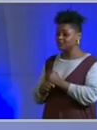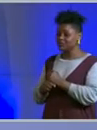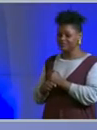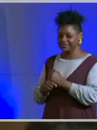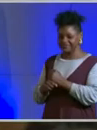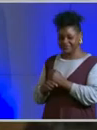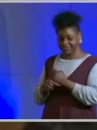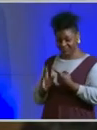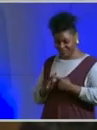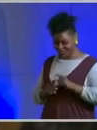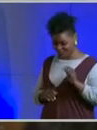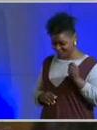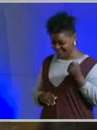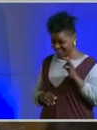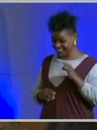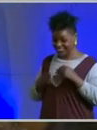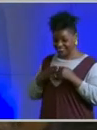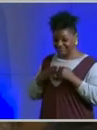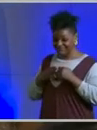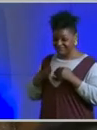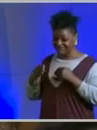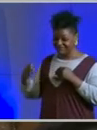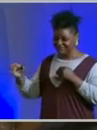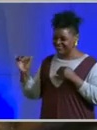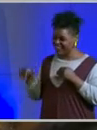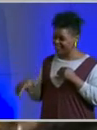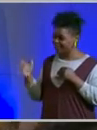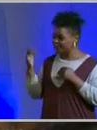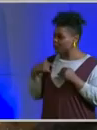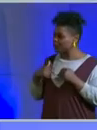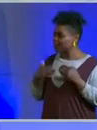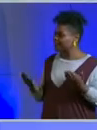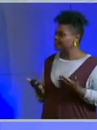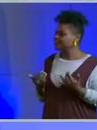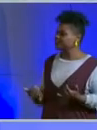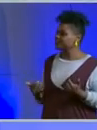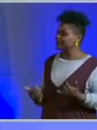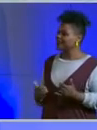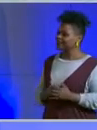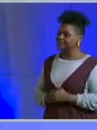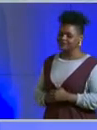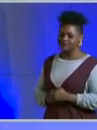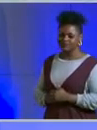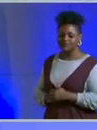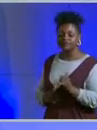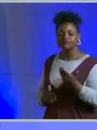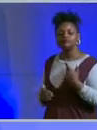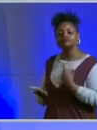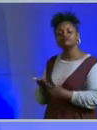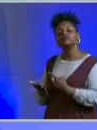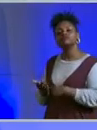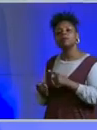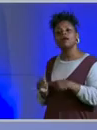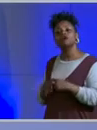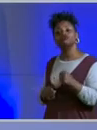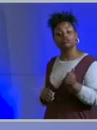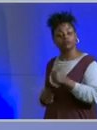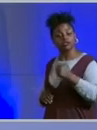with me? So that is what we're here to discuss. So let's talk about transportation, for